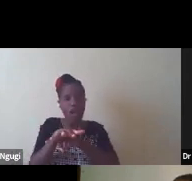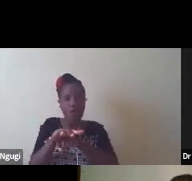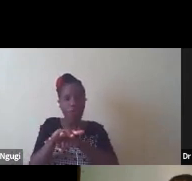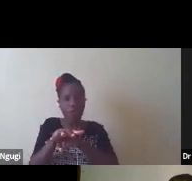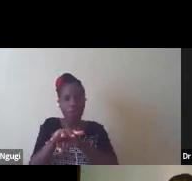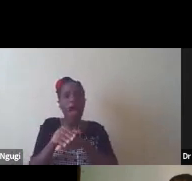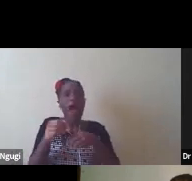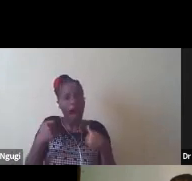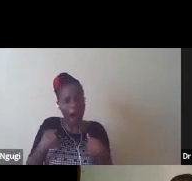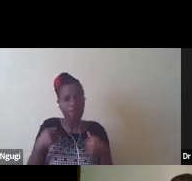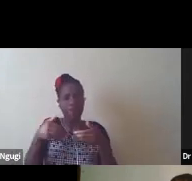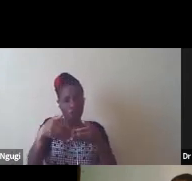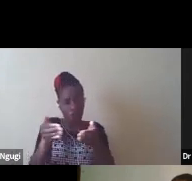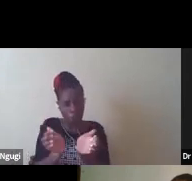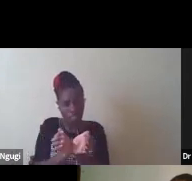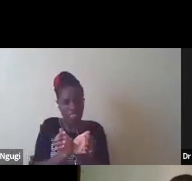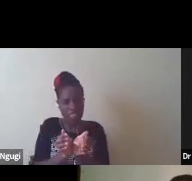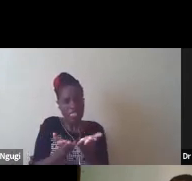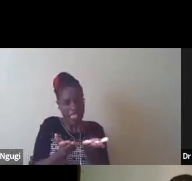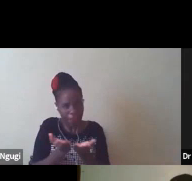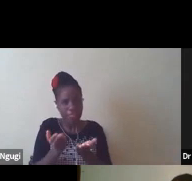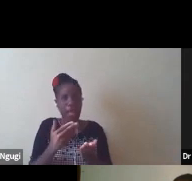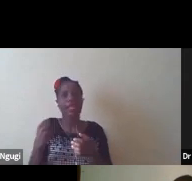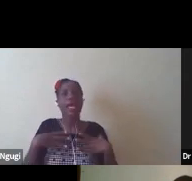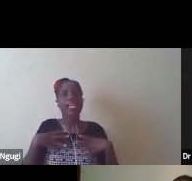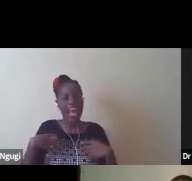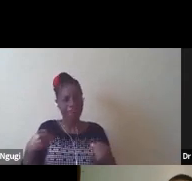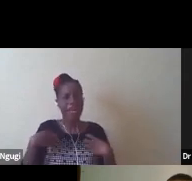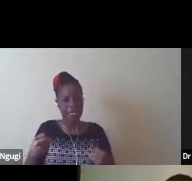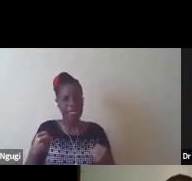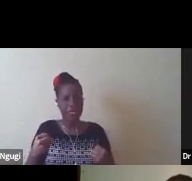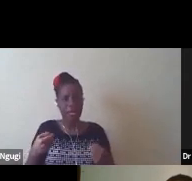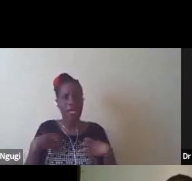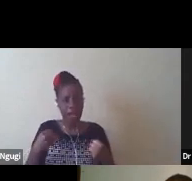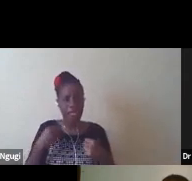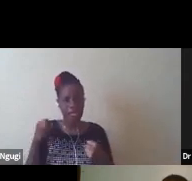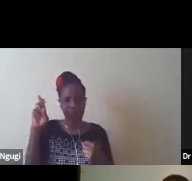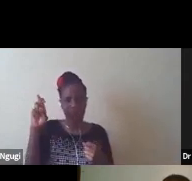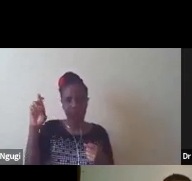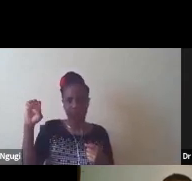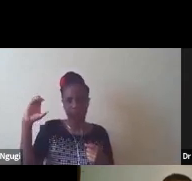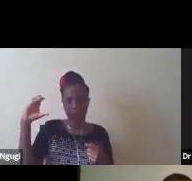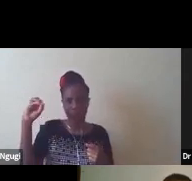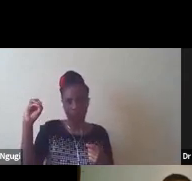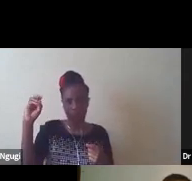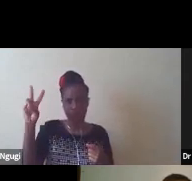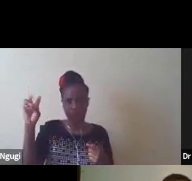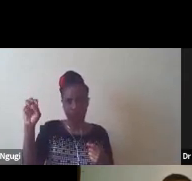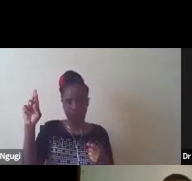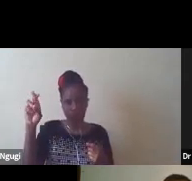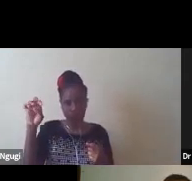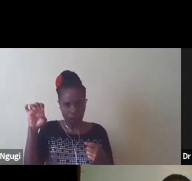community-based services and recovery-oriented services that respect and promote human rights, which is the core of